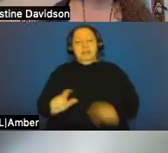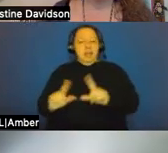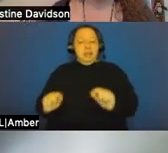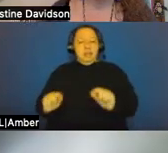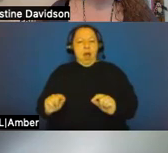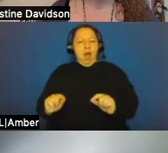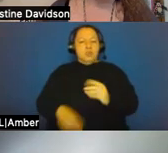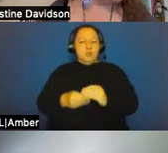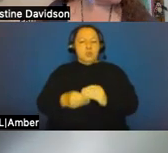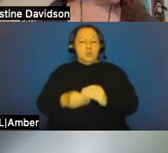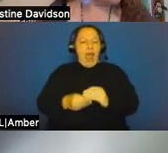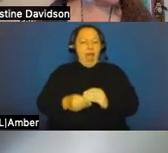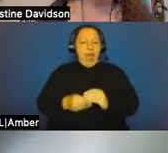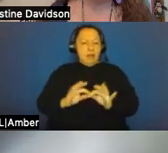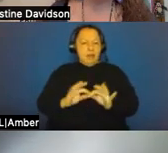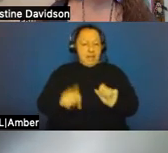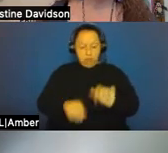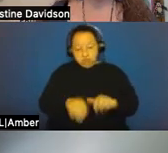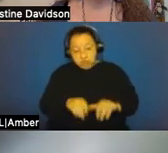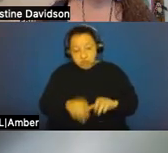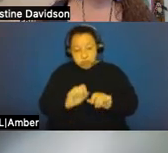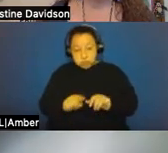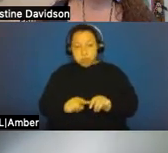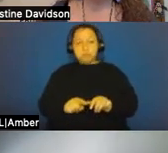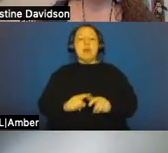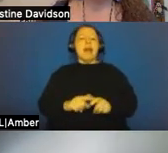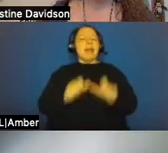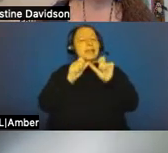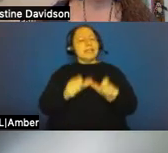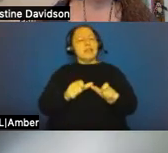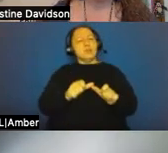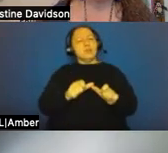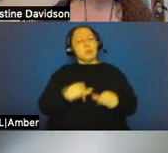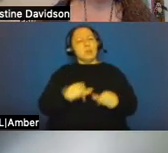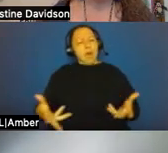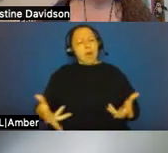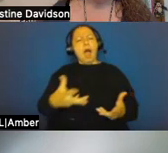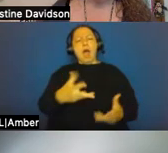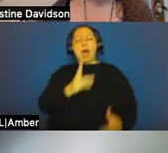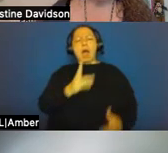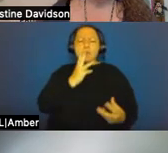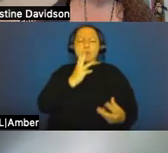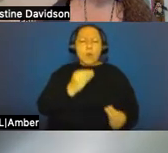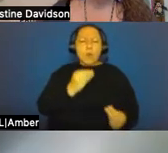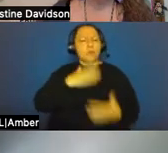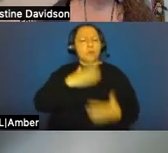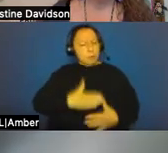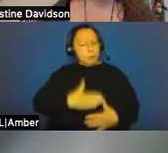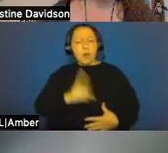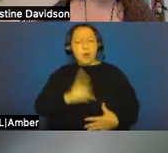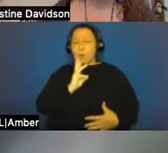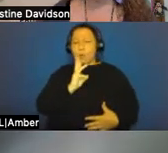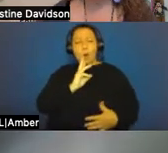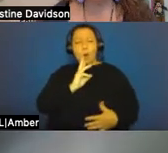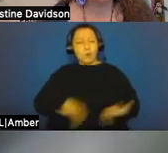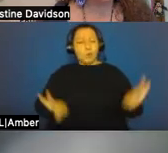Okay. Stay hydrated. We talked about that. That's really important. Water's our first medicine. Feel free to